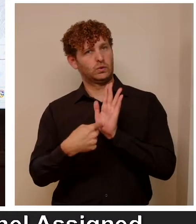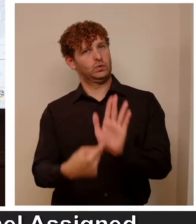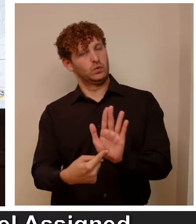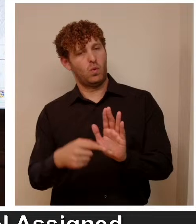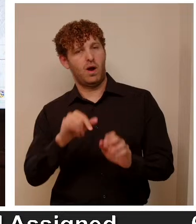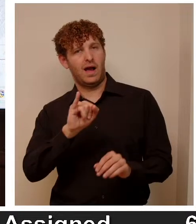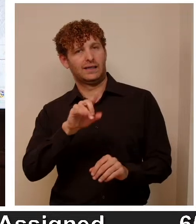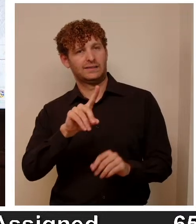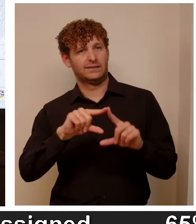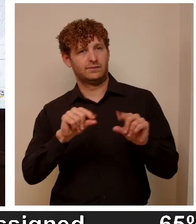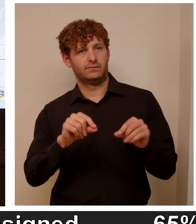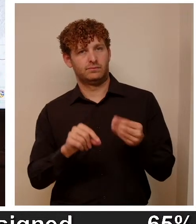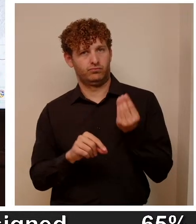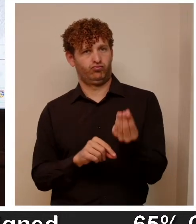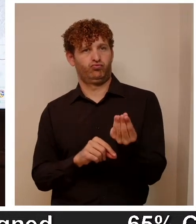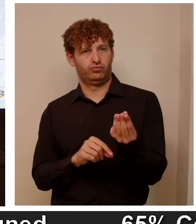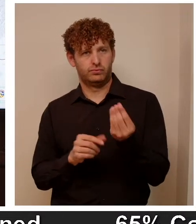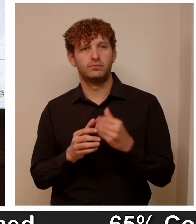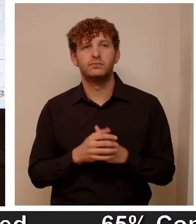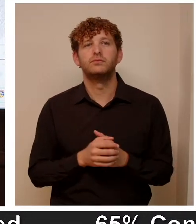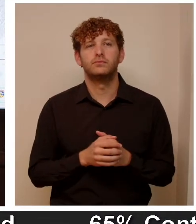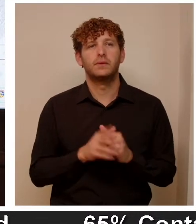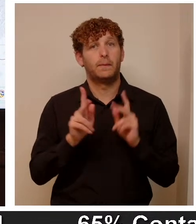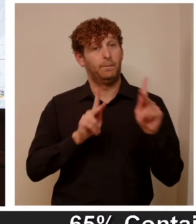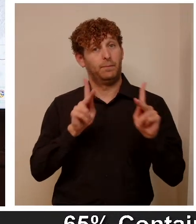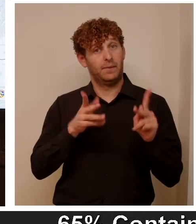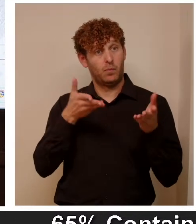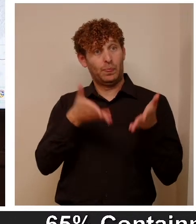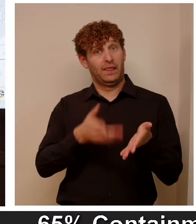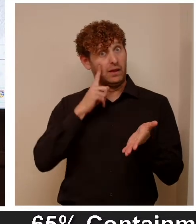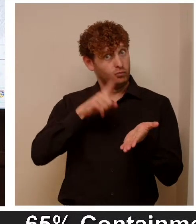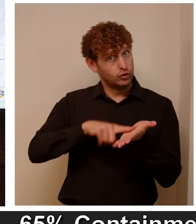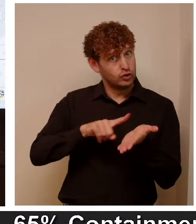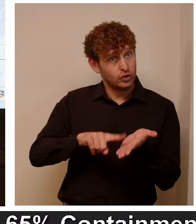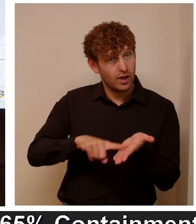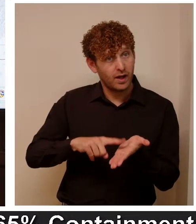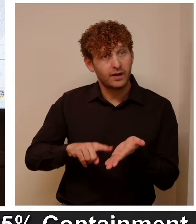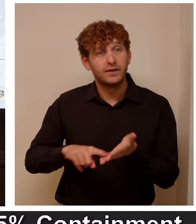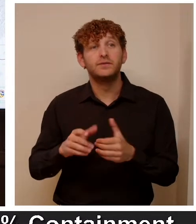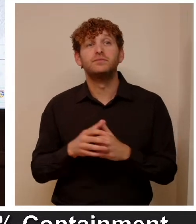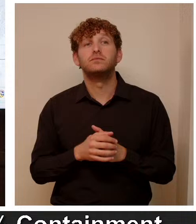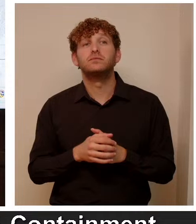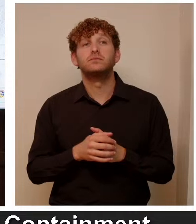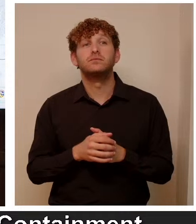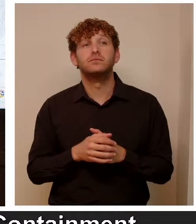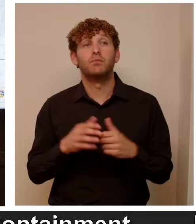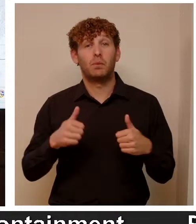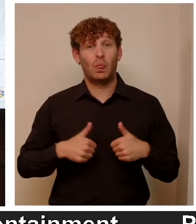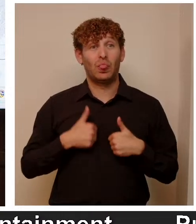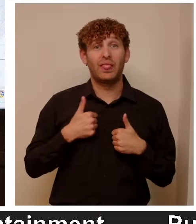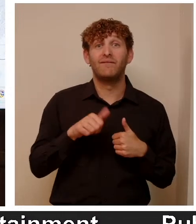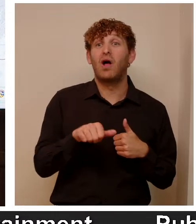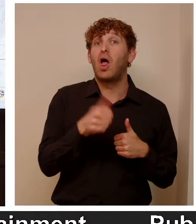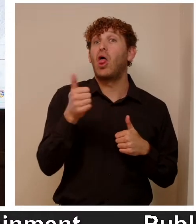in that area. We will have people checking. If you live in one portion of Altadena and not that area, you will not be let in.